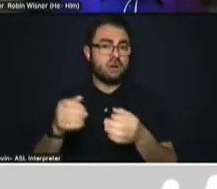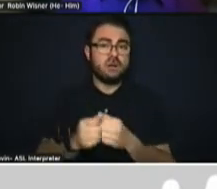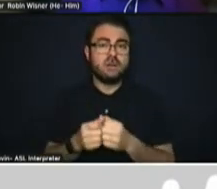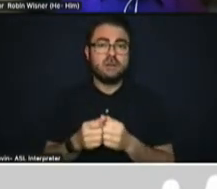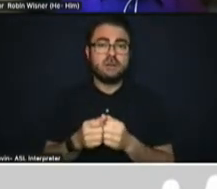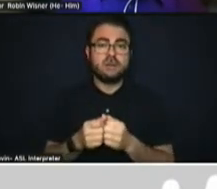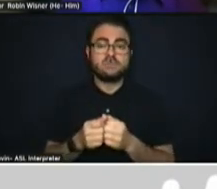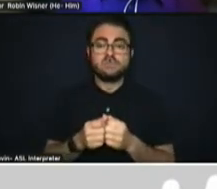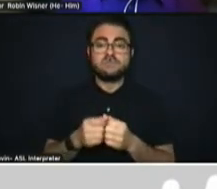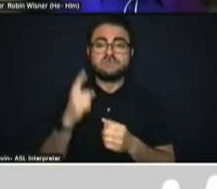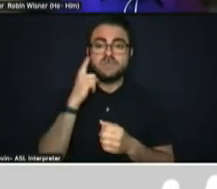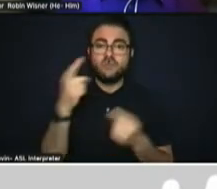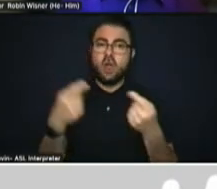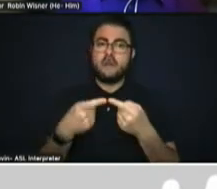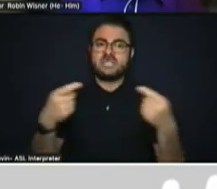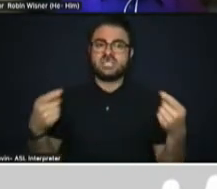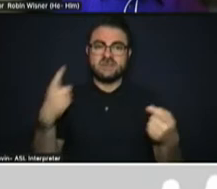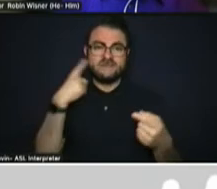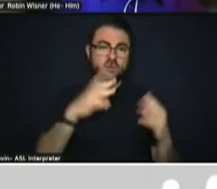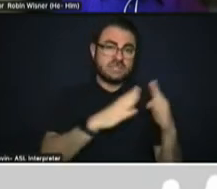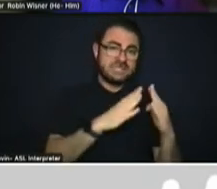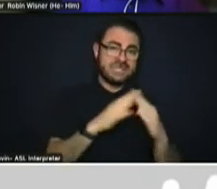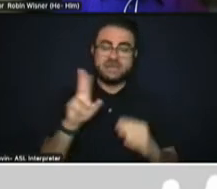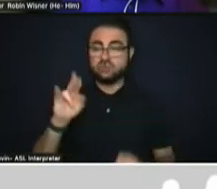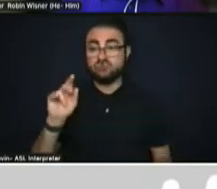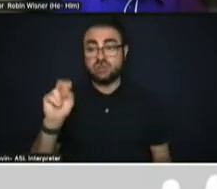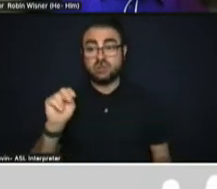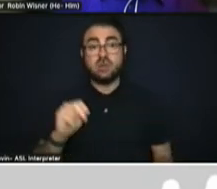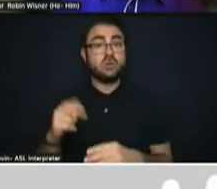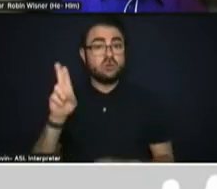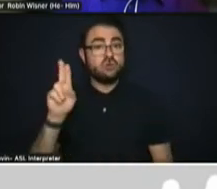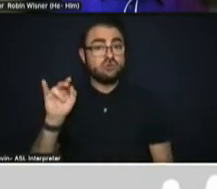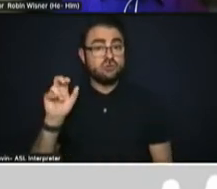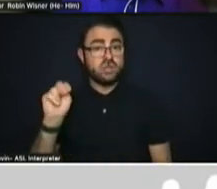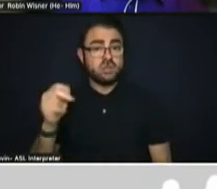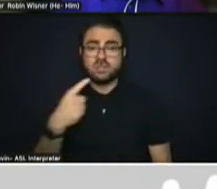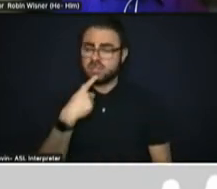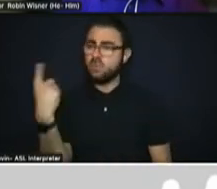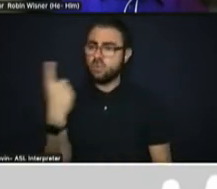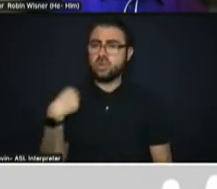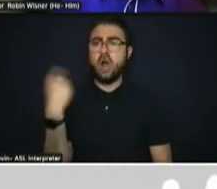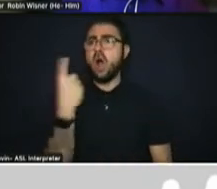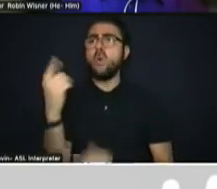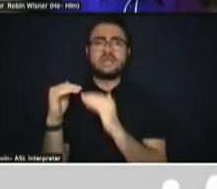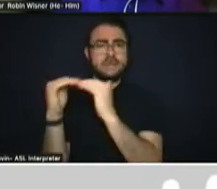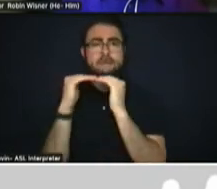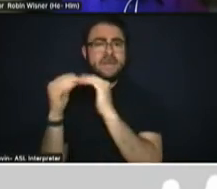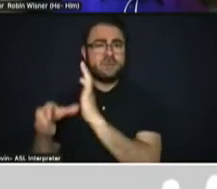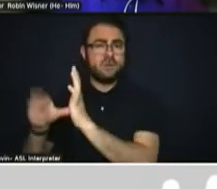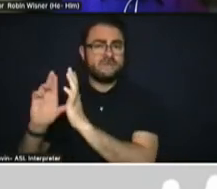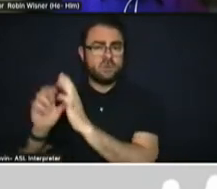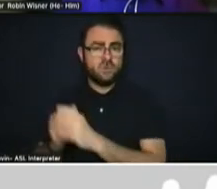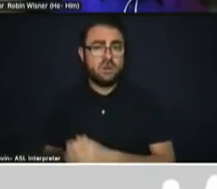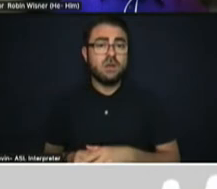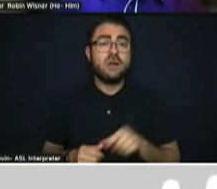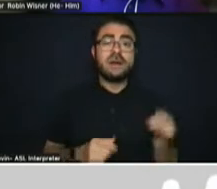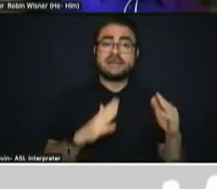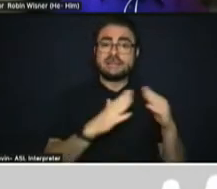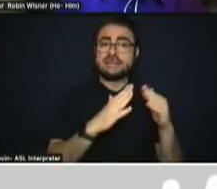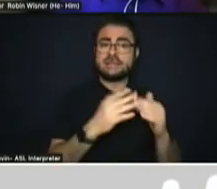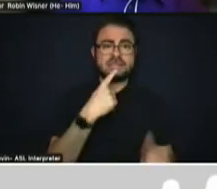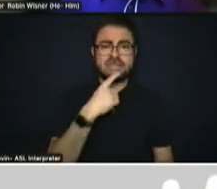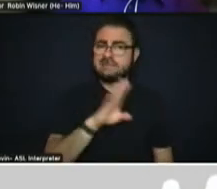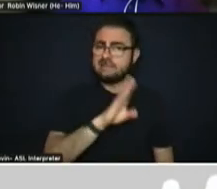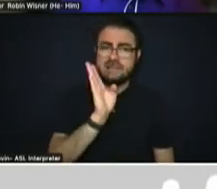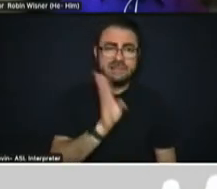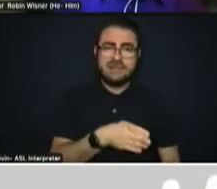the union and the city, where the union was saying we should always get to pre-review our camera, and the city saying you should never be